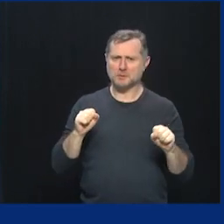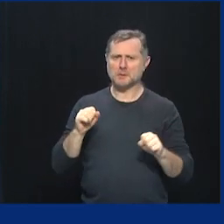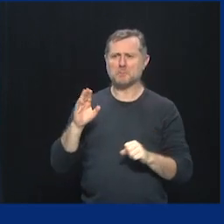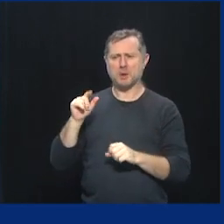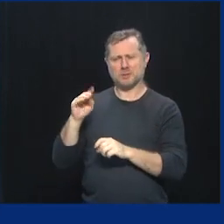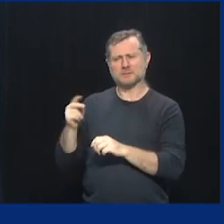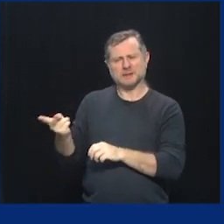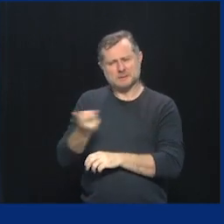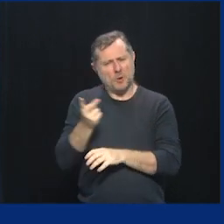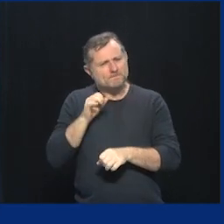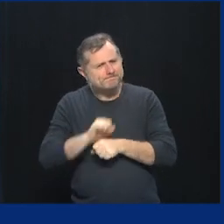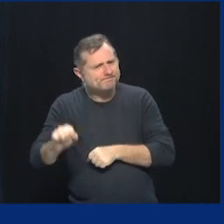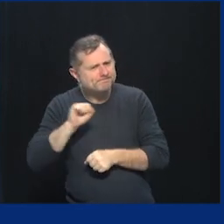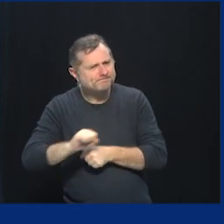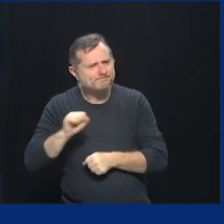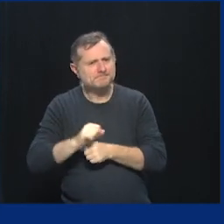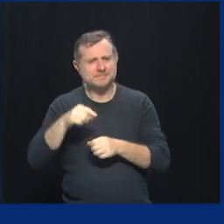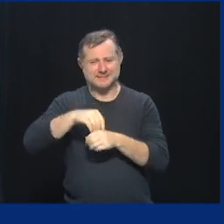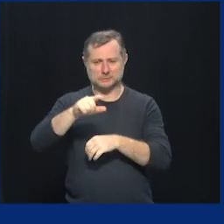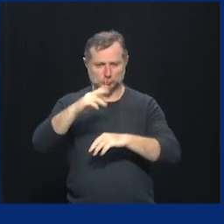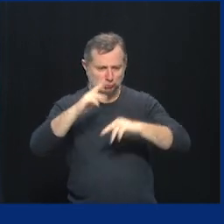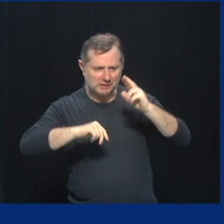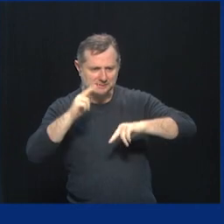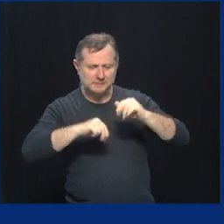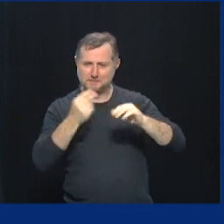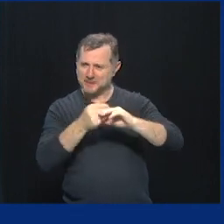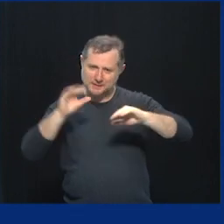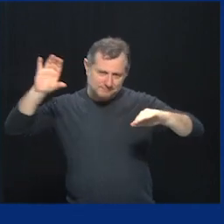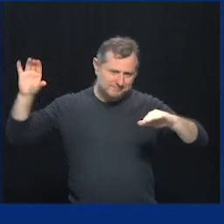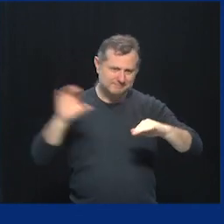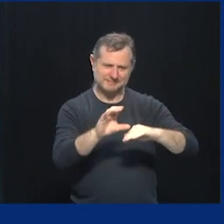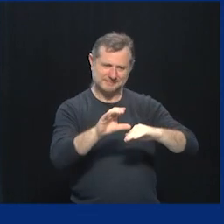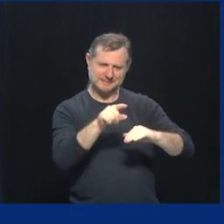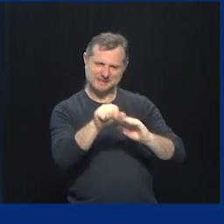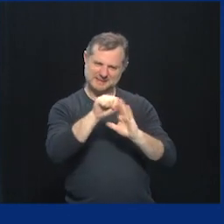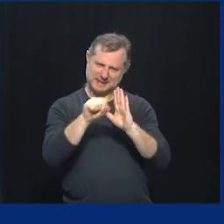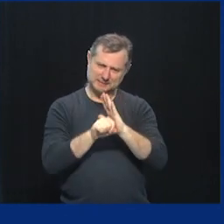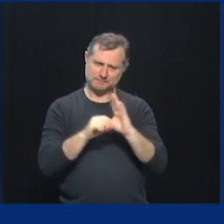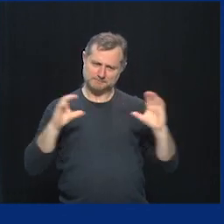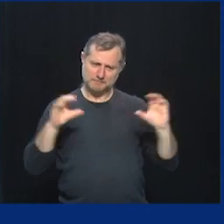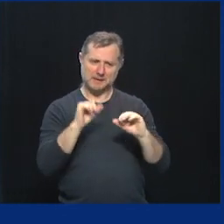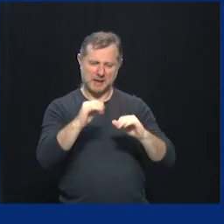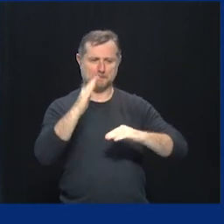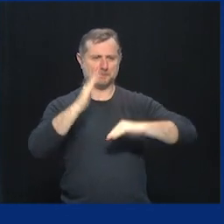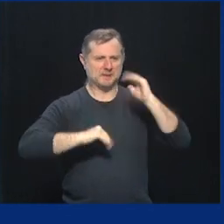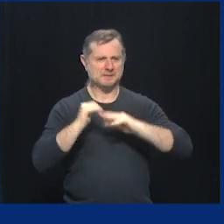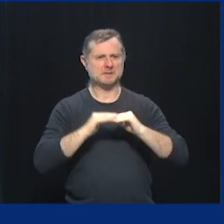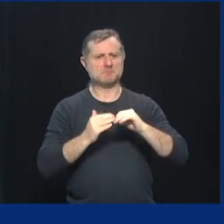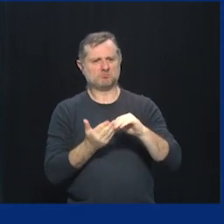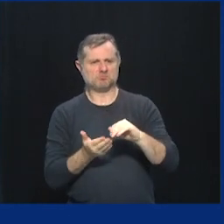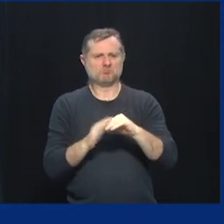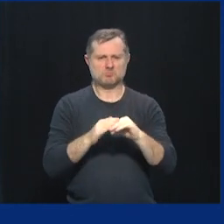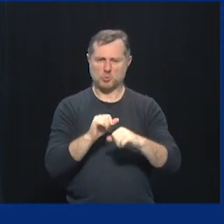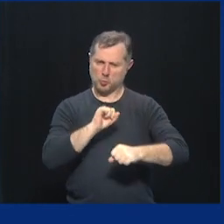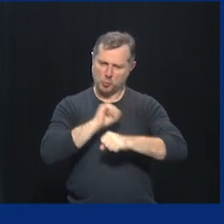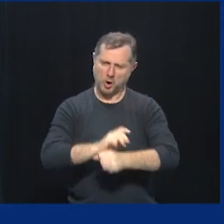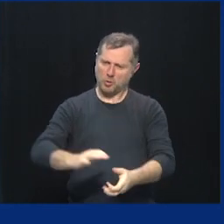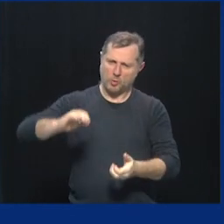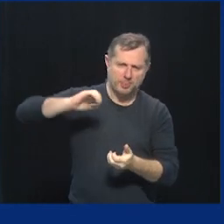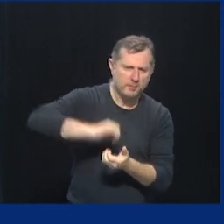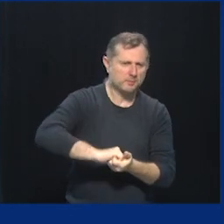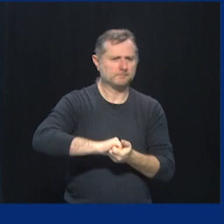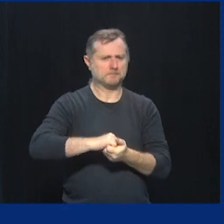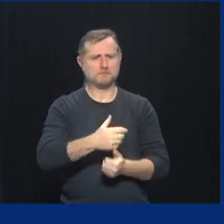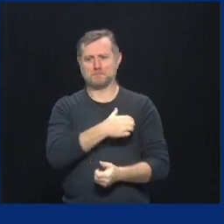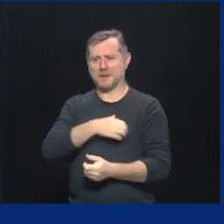to get the infrastructure dollars back to our states so we can build this up, working in partnership with the mayor and other officials to work